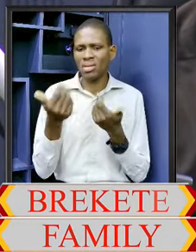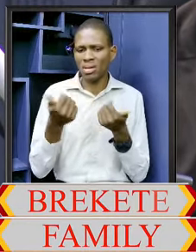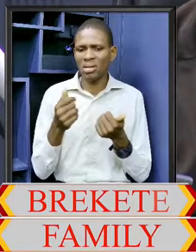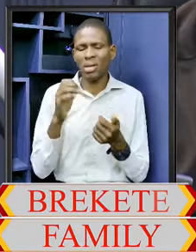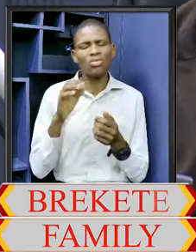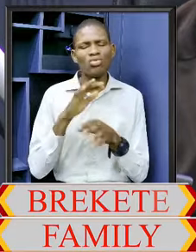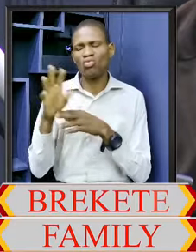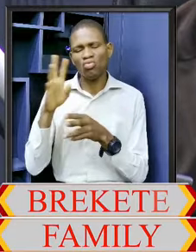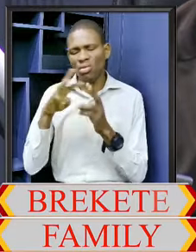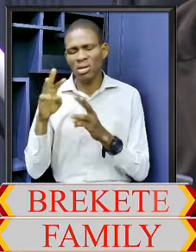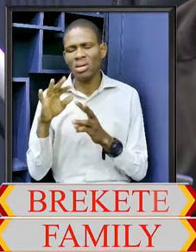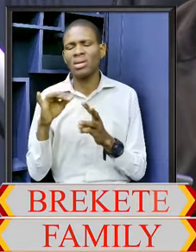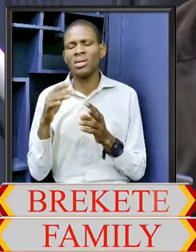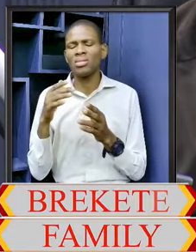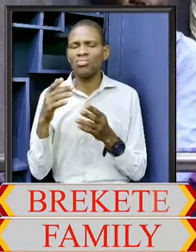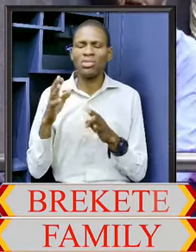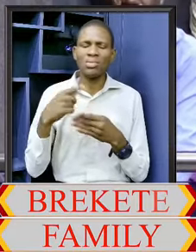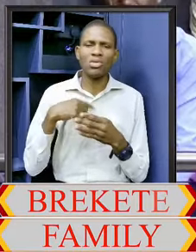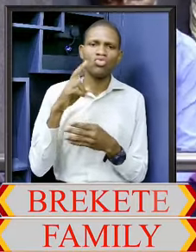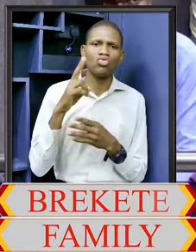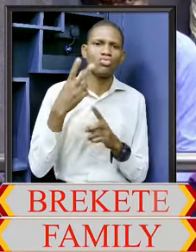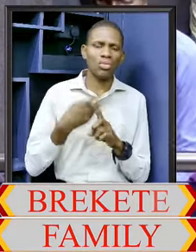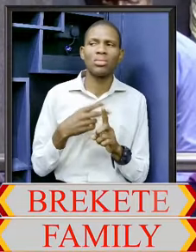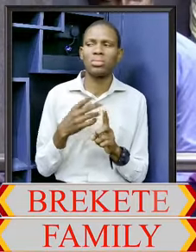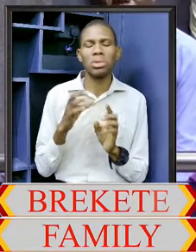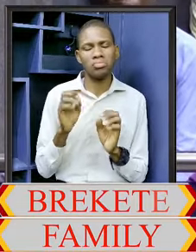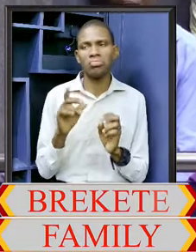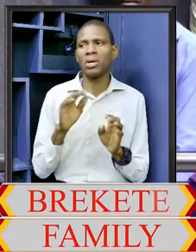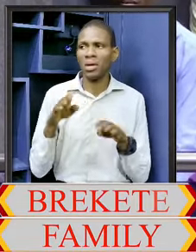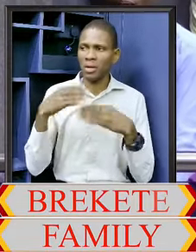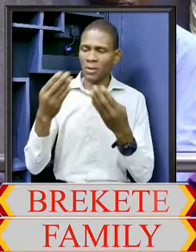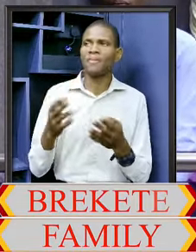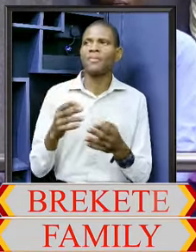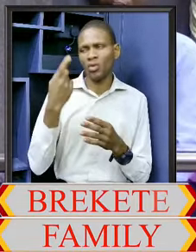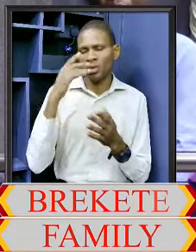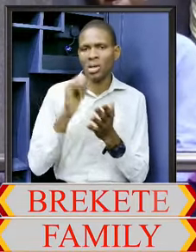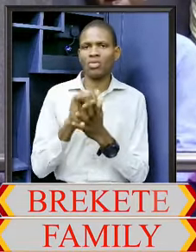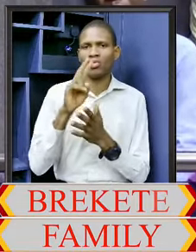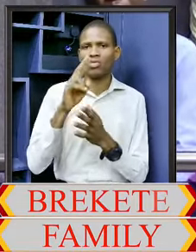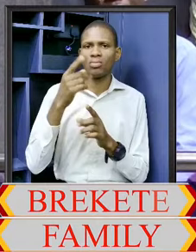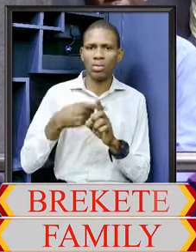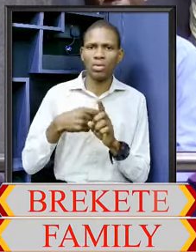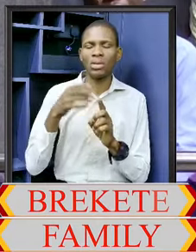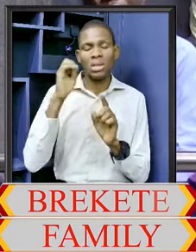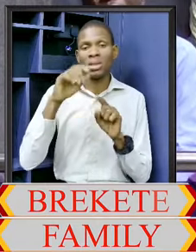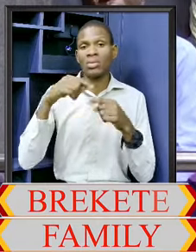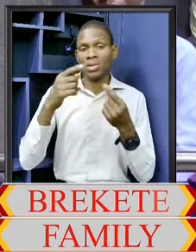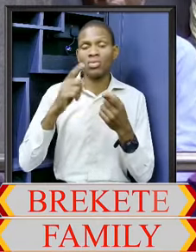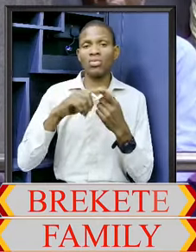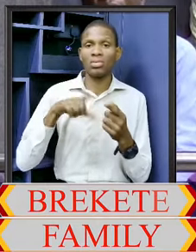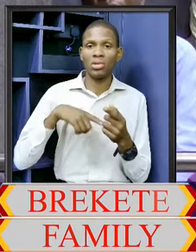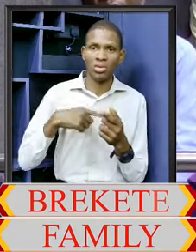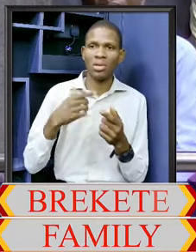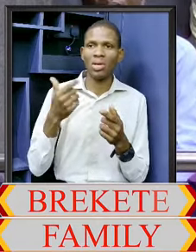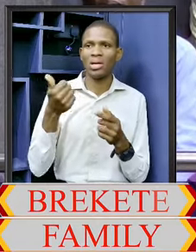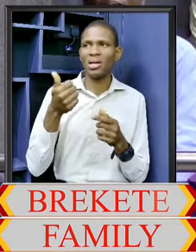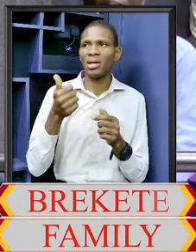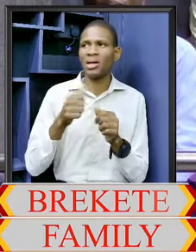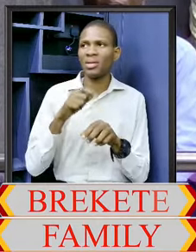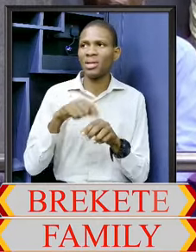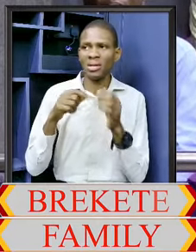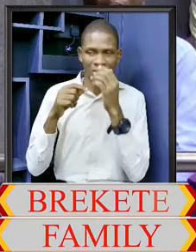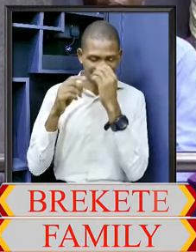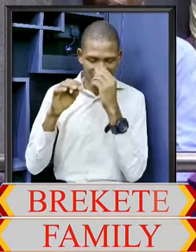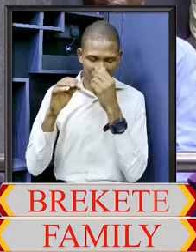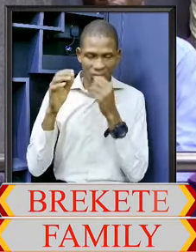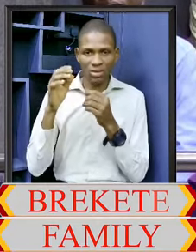worry that I should give him 2 months. The guy gave him. So for that 2 months now, he now went to Lagos. Each time he will be in the hotel, he'll be